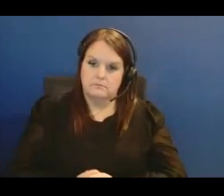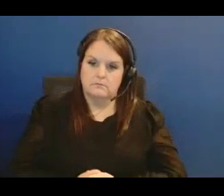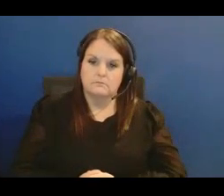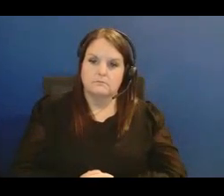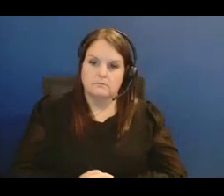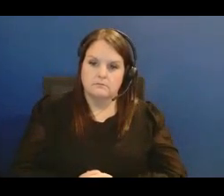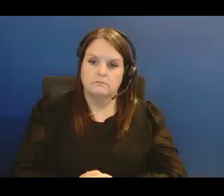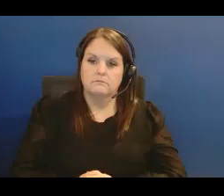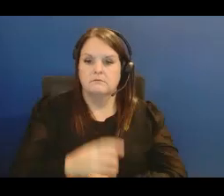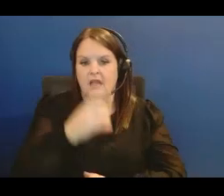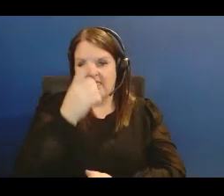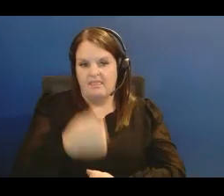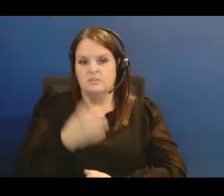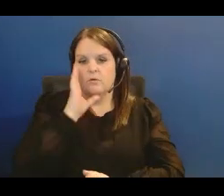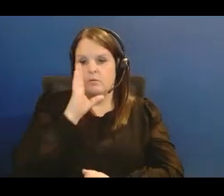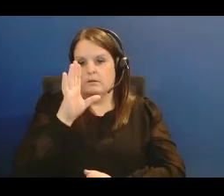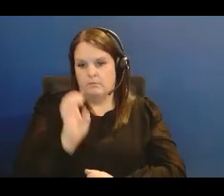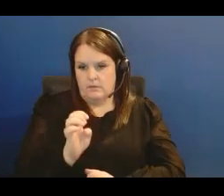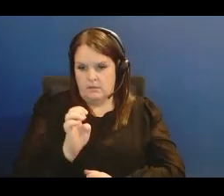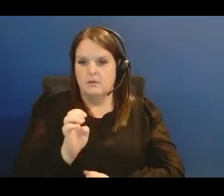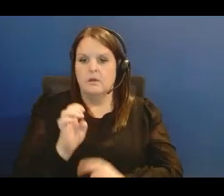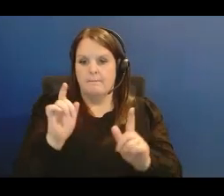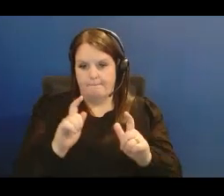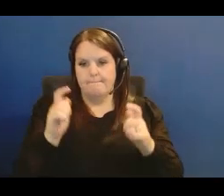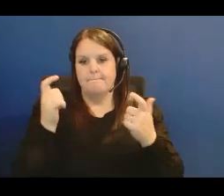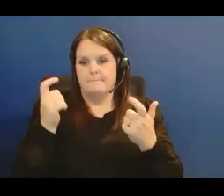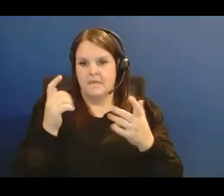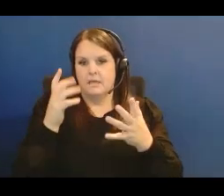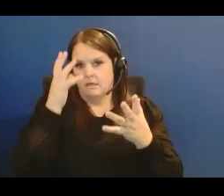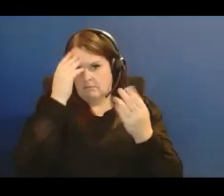Now, this one is going to be a bit of